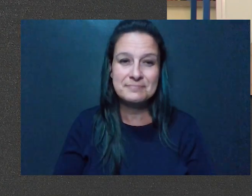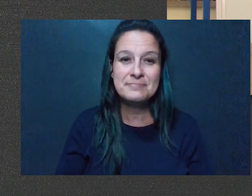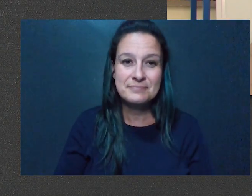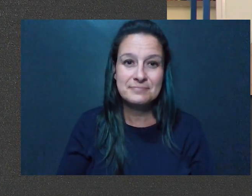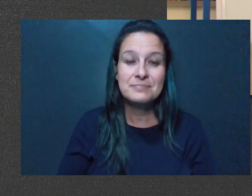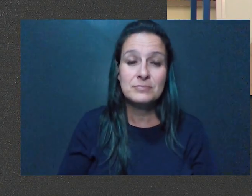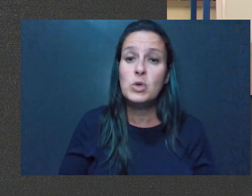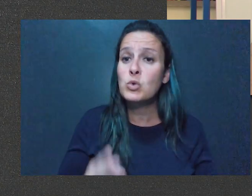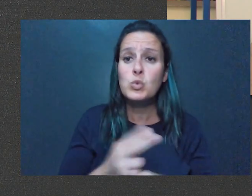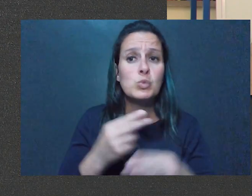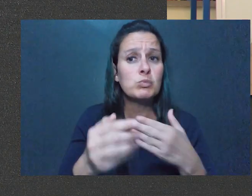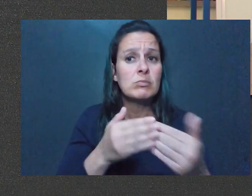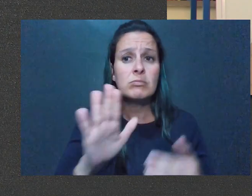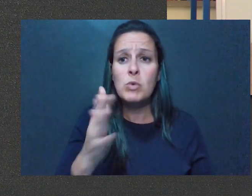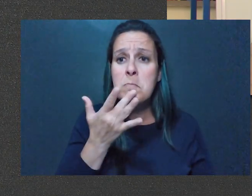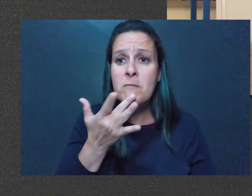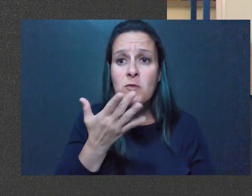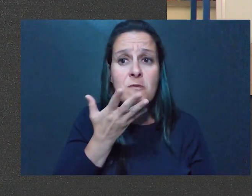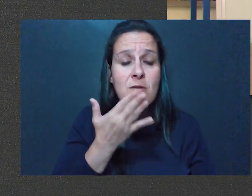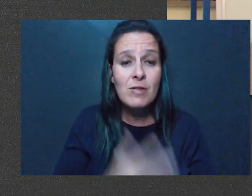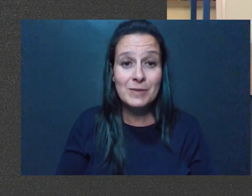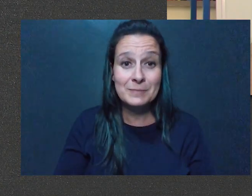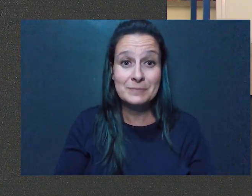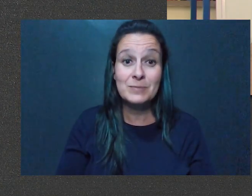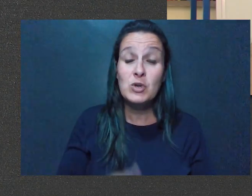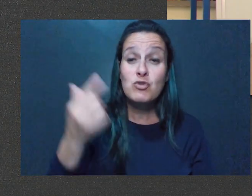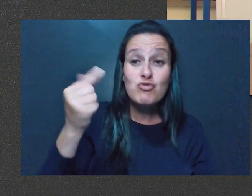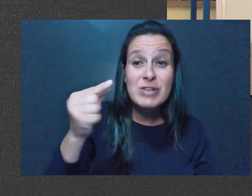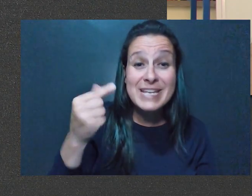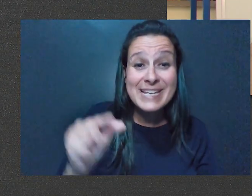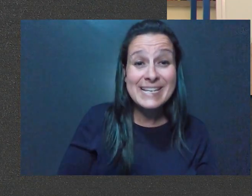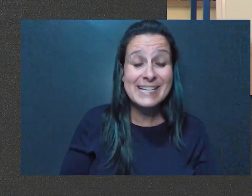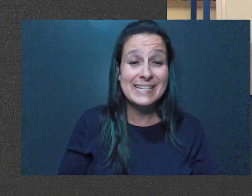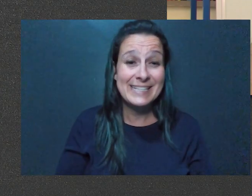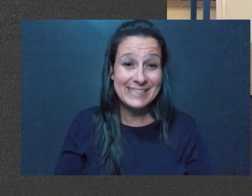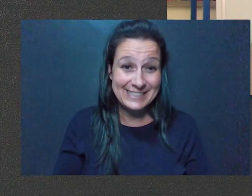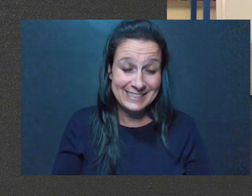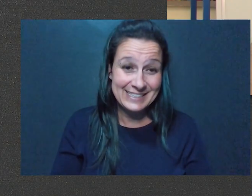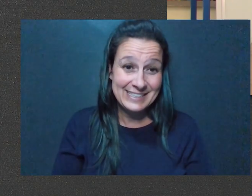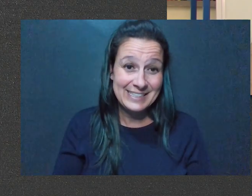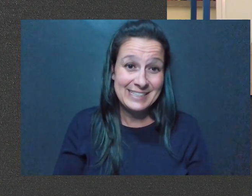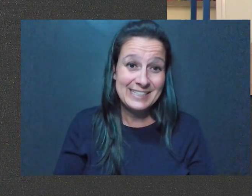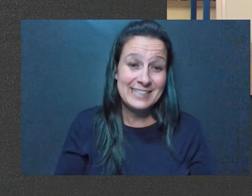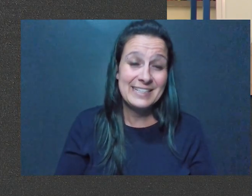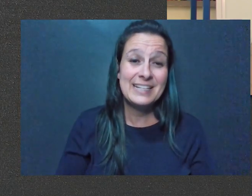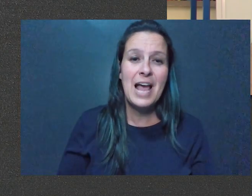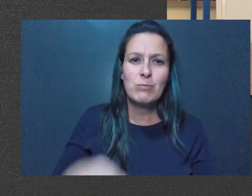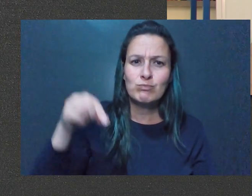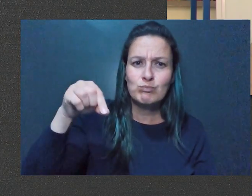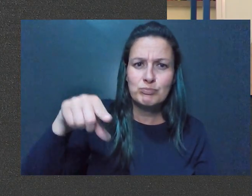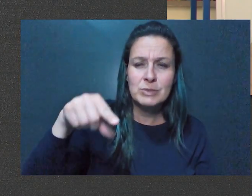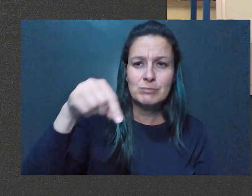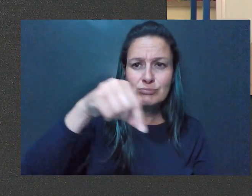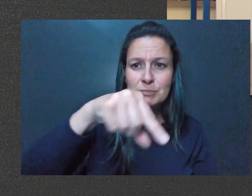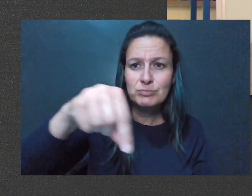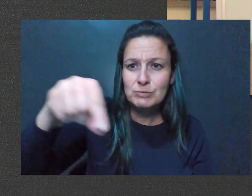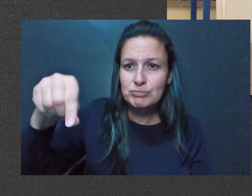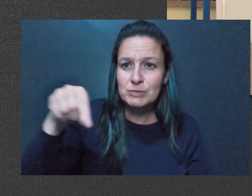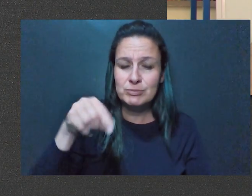whatever color you want. I'm gonna put some green paint on here. And I'm gonna squeeze the paint right on